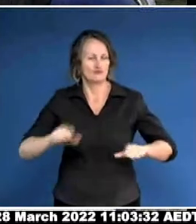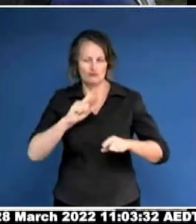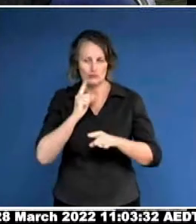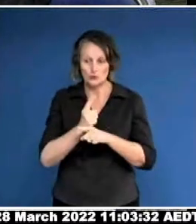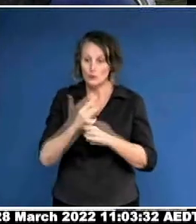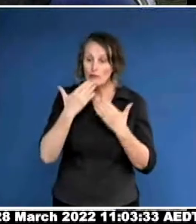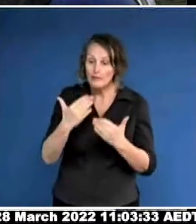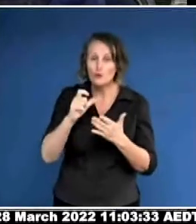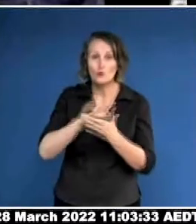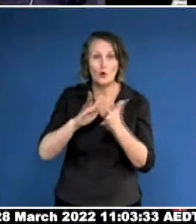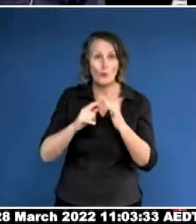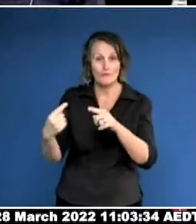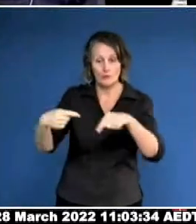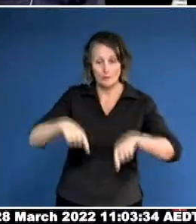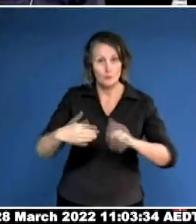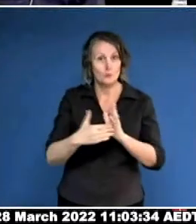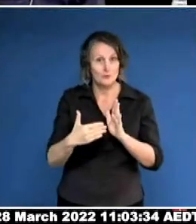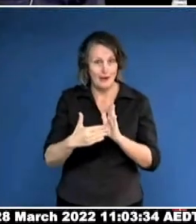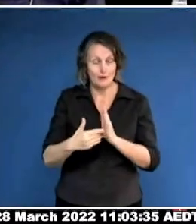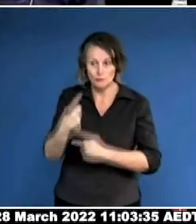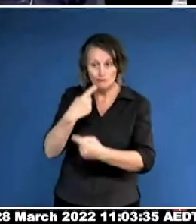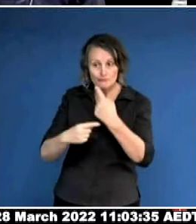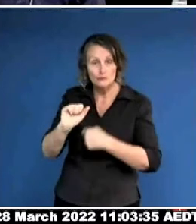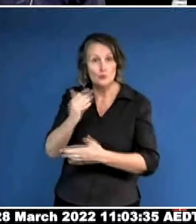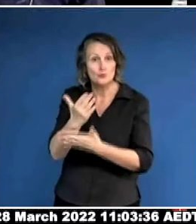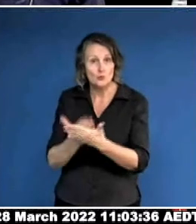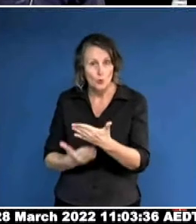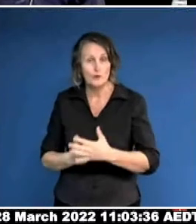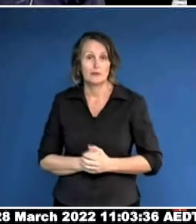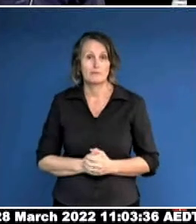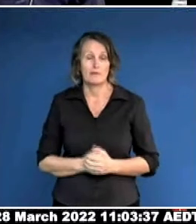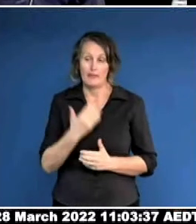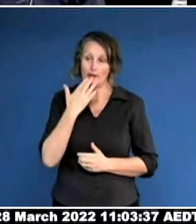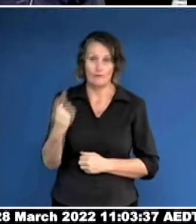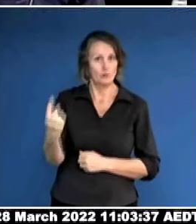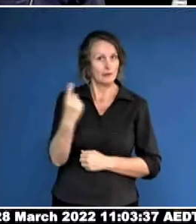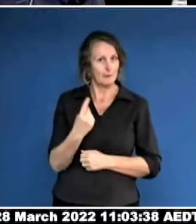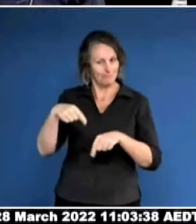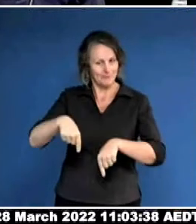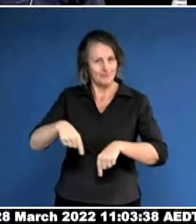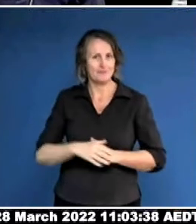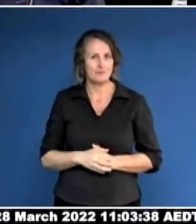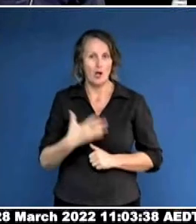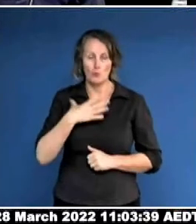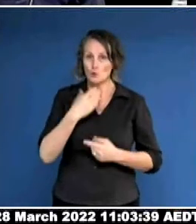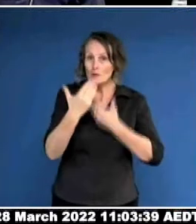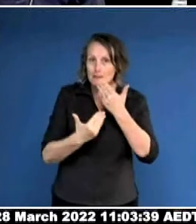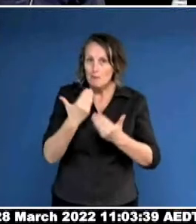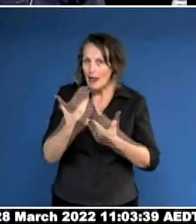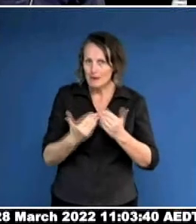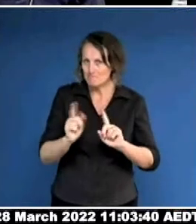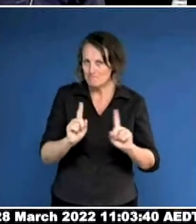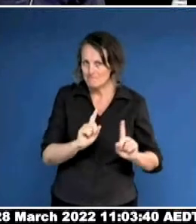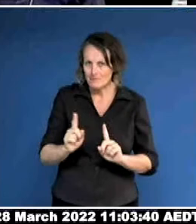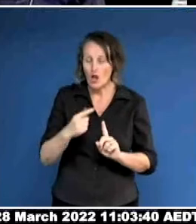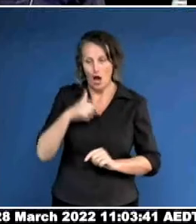give evidence, and particularly coming in person. I'd just like to explain where the commissioners are. I know that you've met